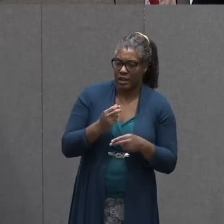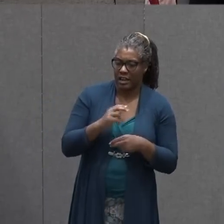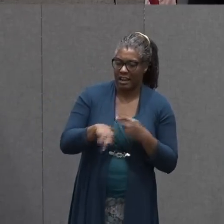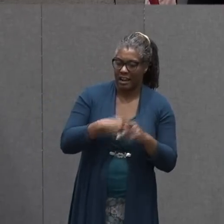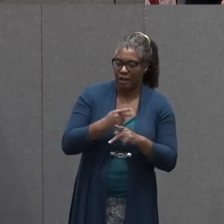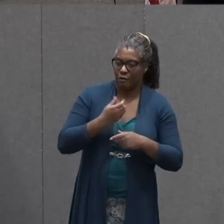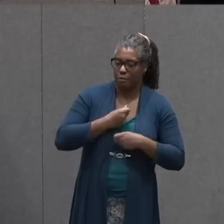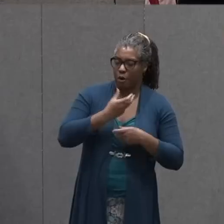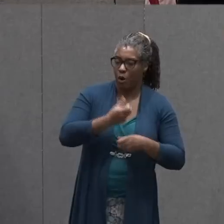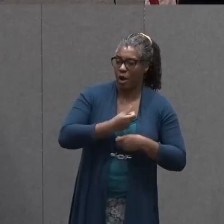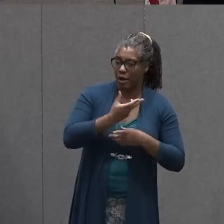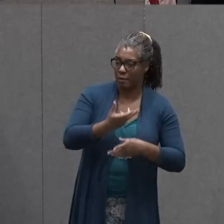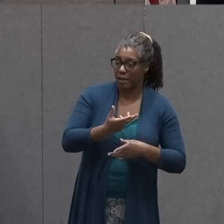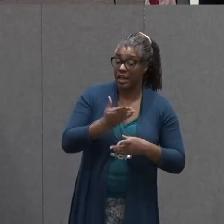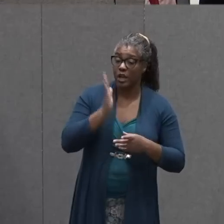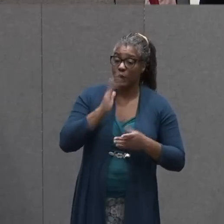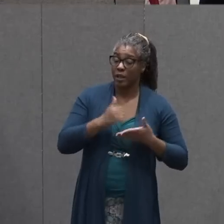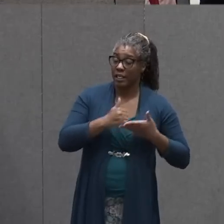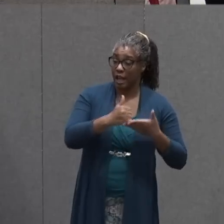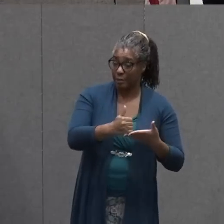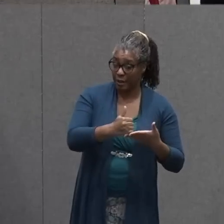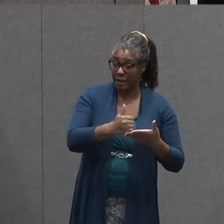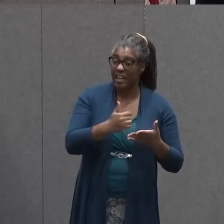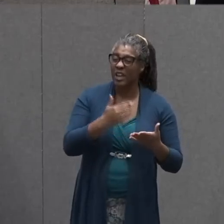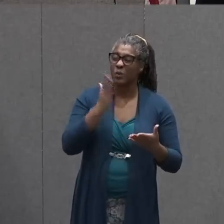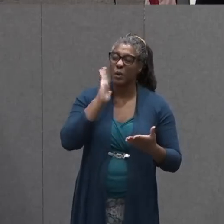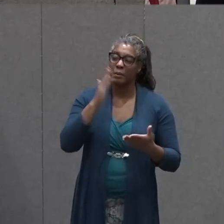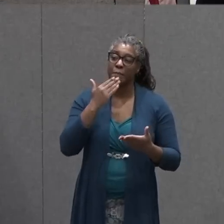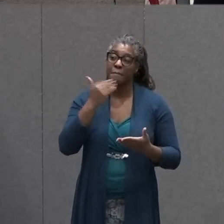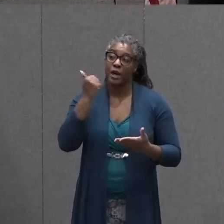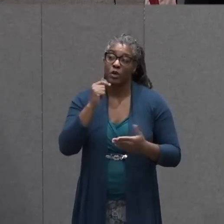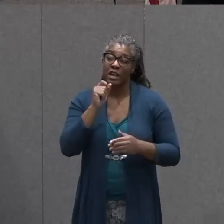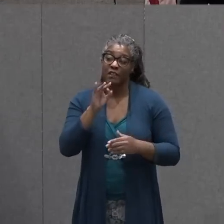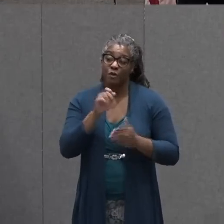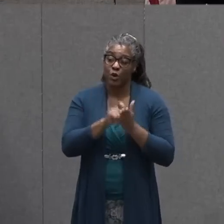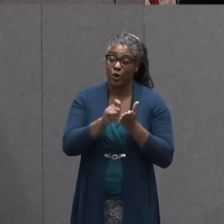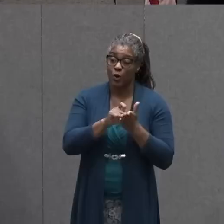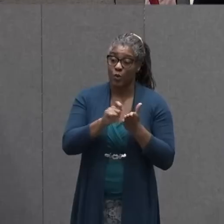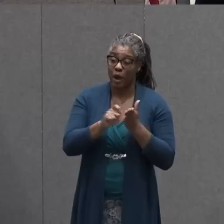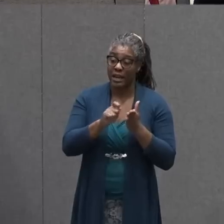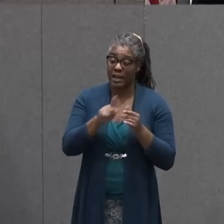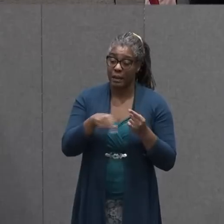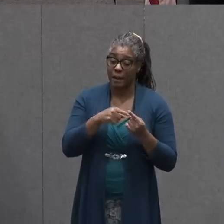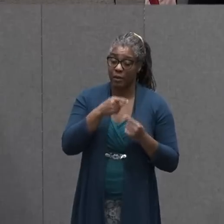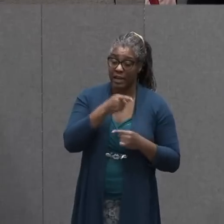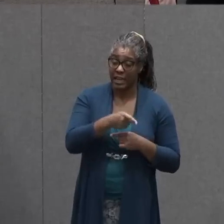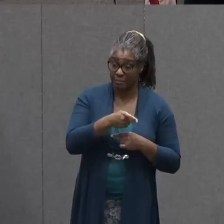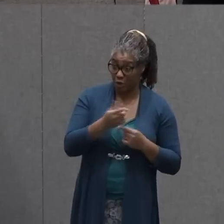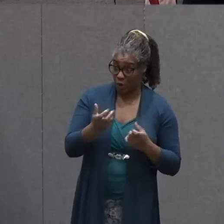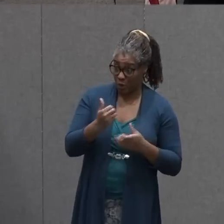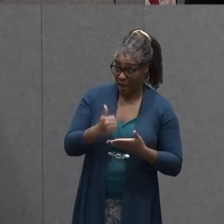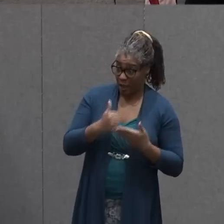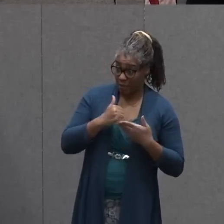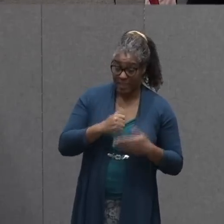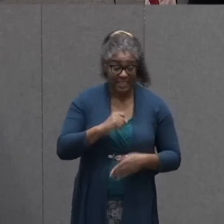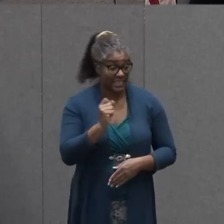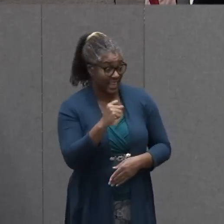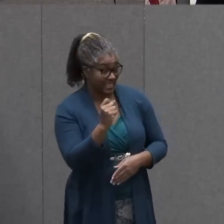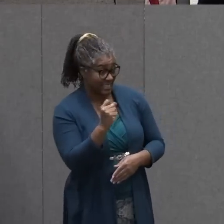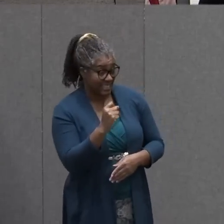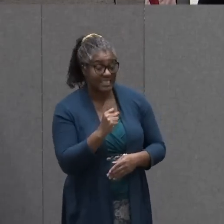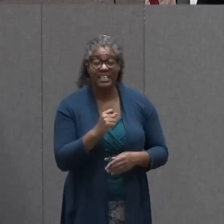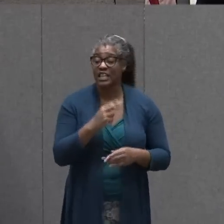it might mean more if we write it about him. Do you want to help me? Yes. Okay. So this is called a